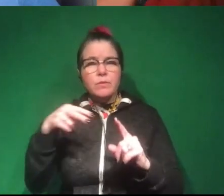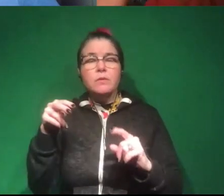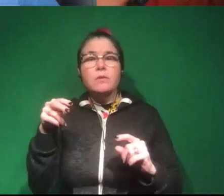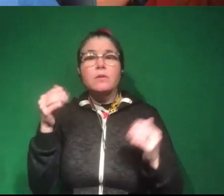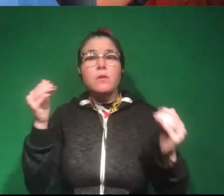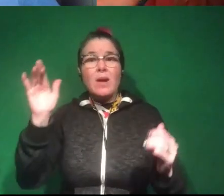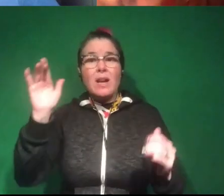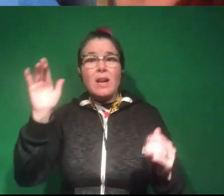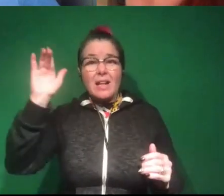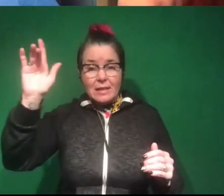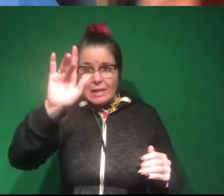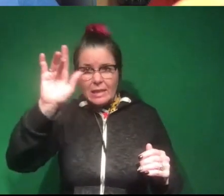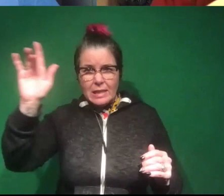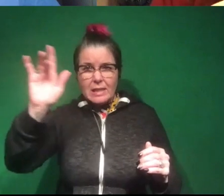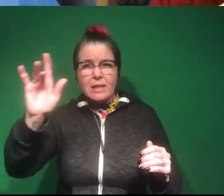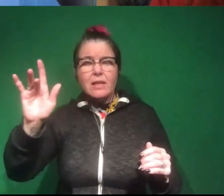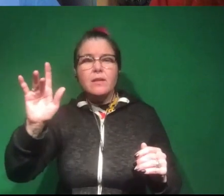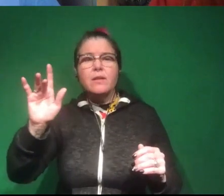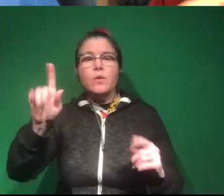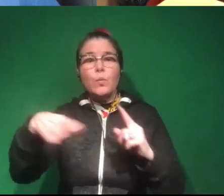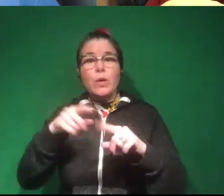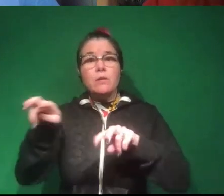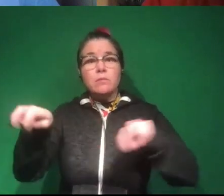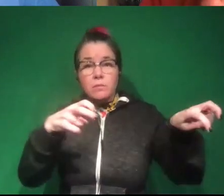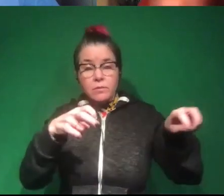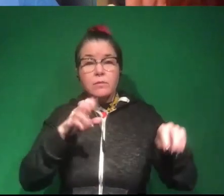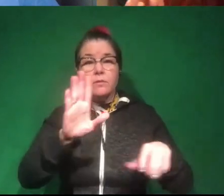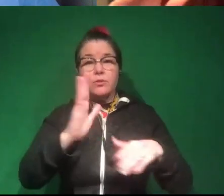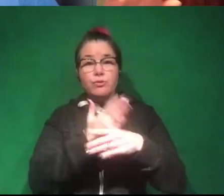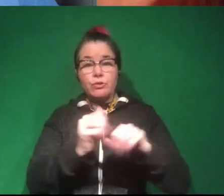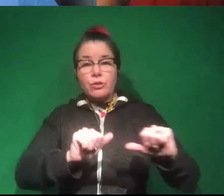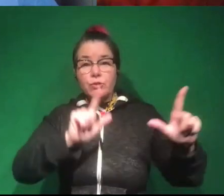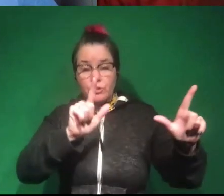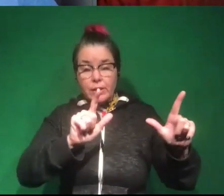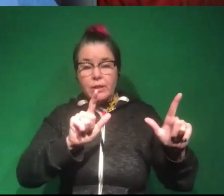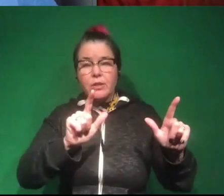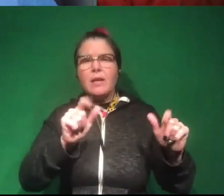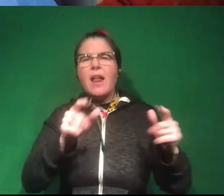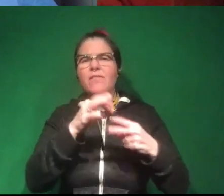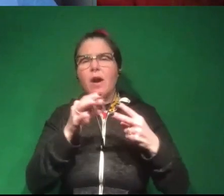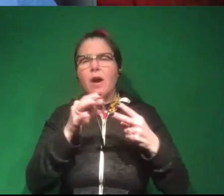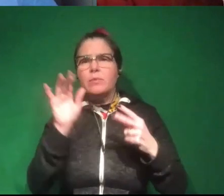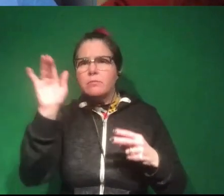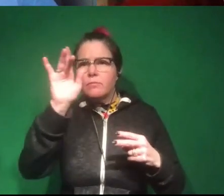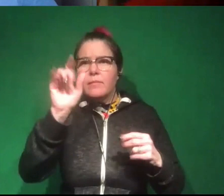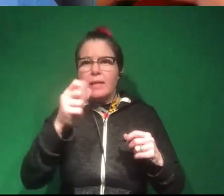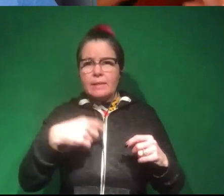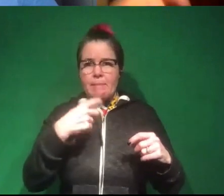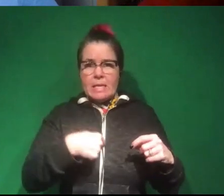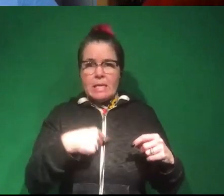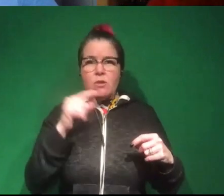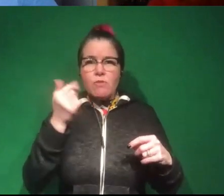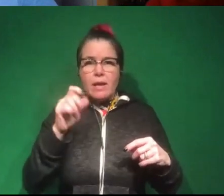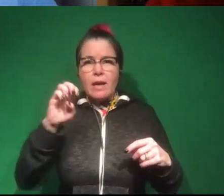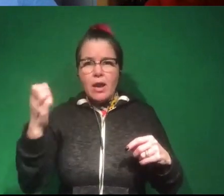click around in that, and once Greg switches to share screen, you'll have the option to see like me, Greg,